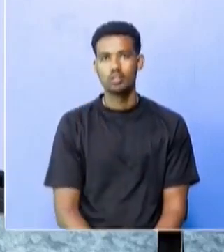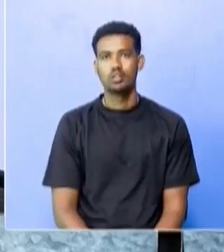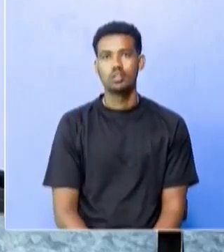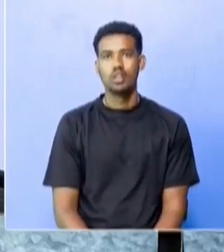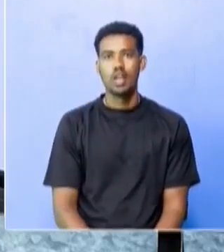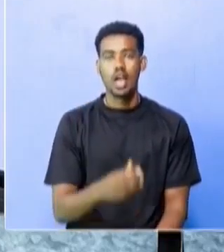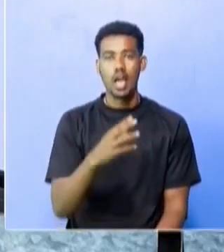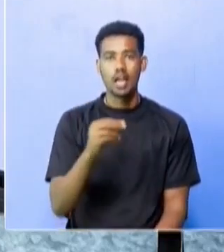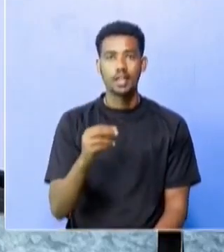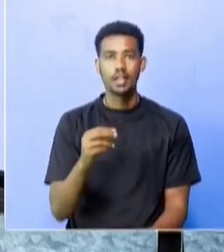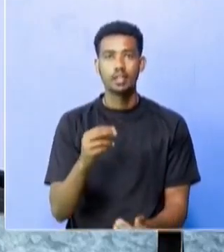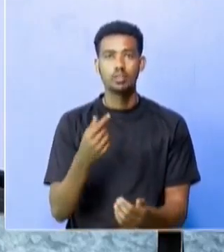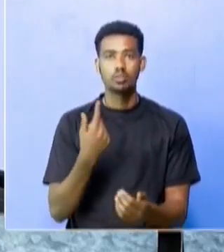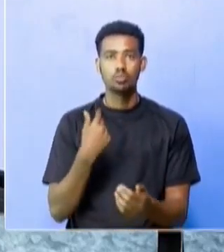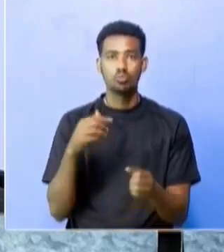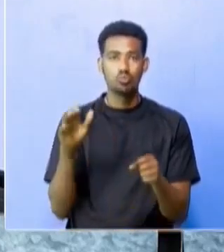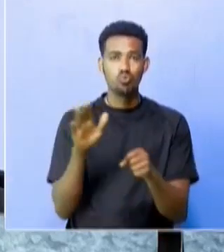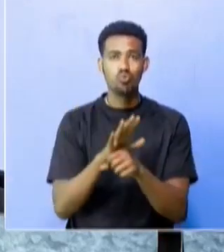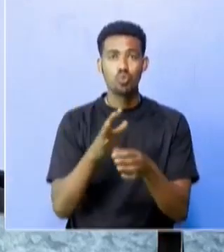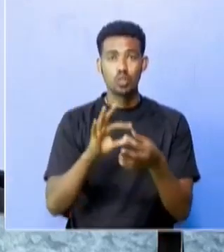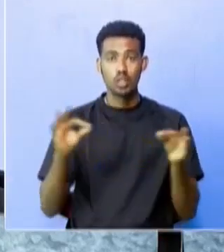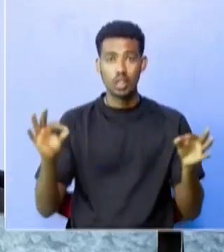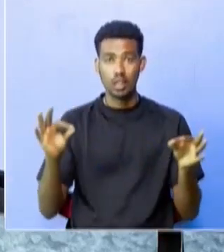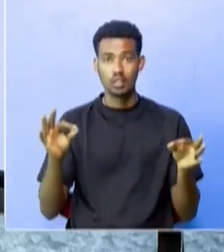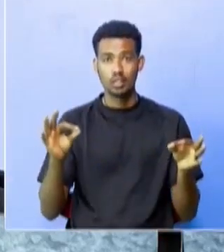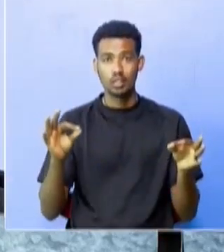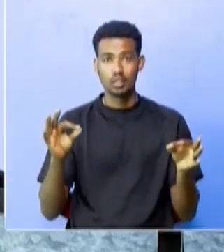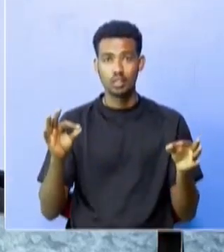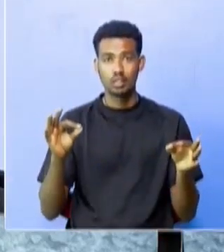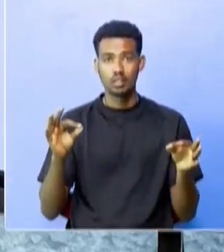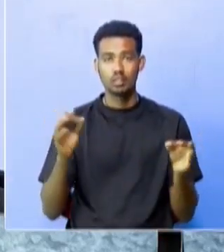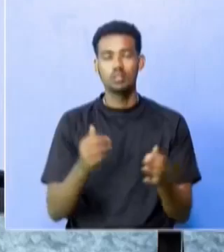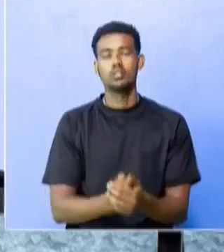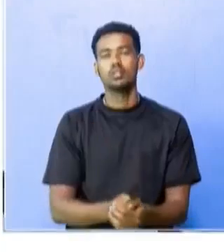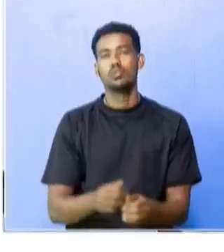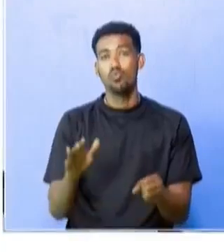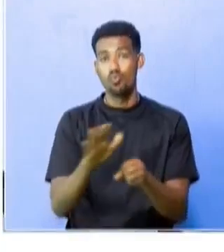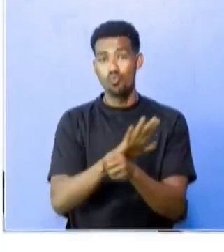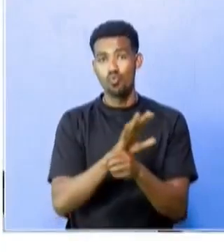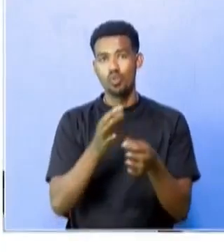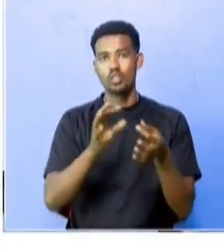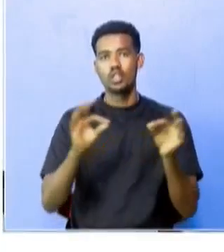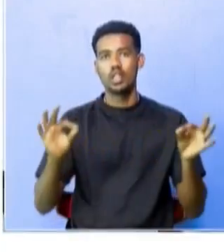long sentences with full sentence, you can say we